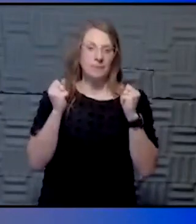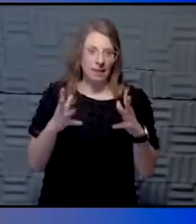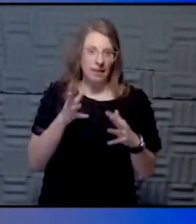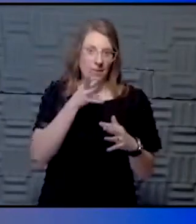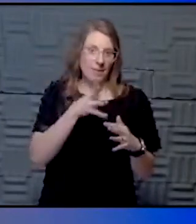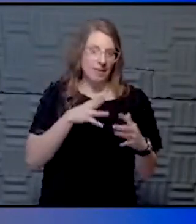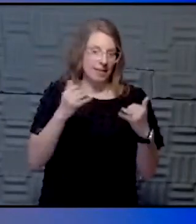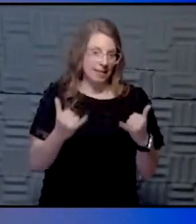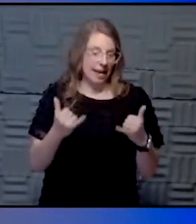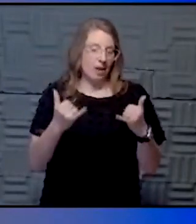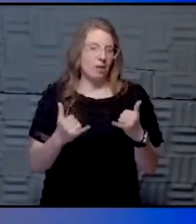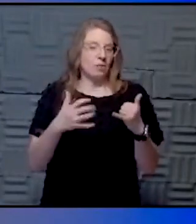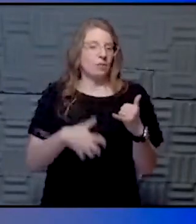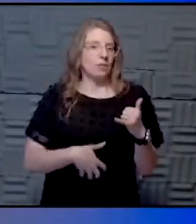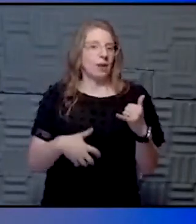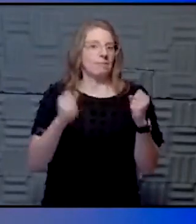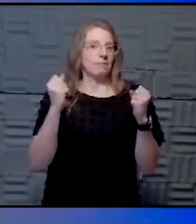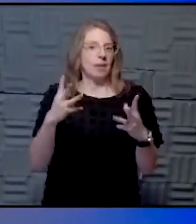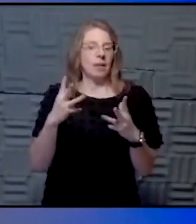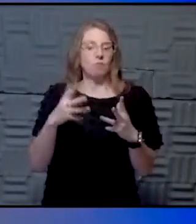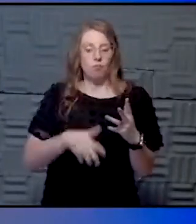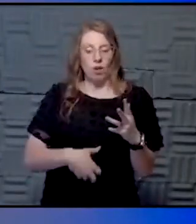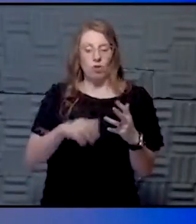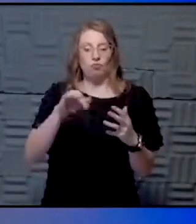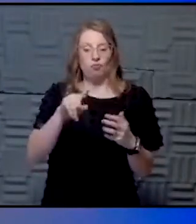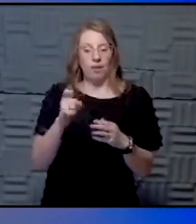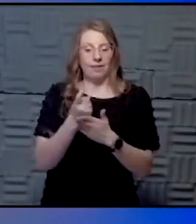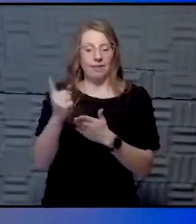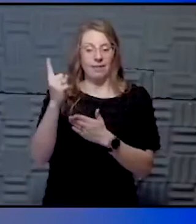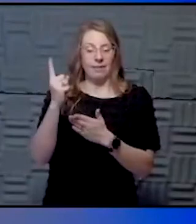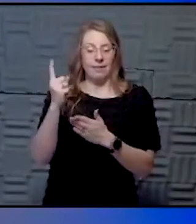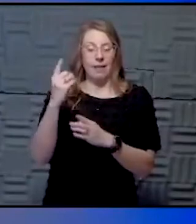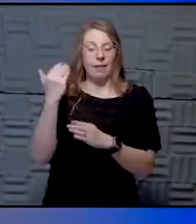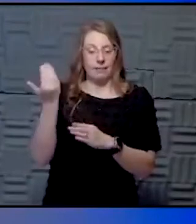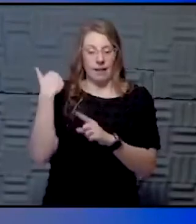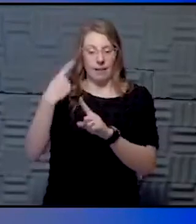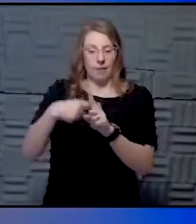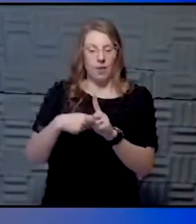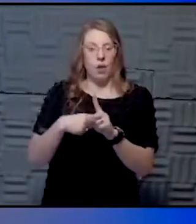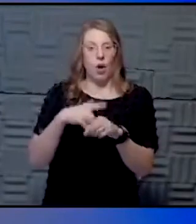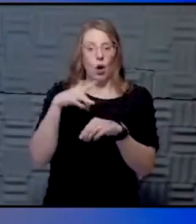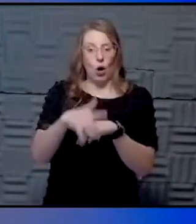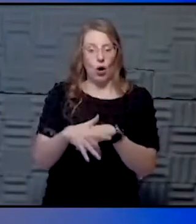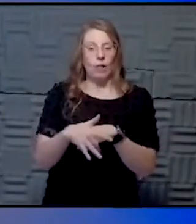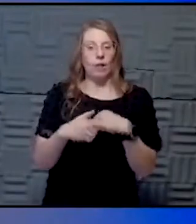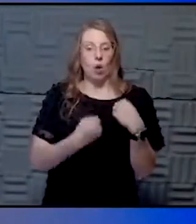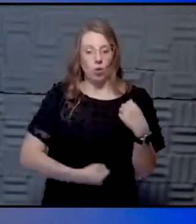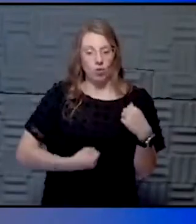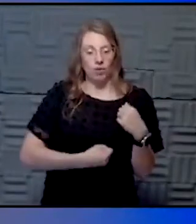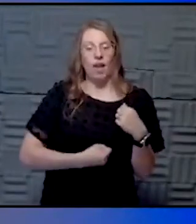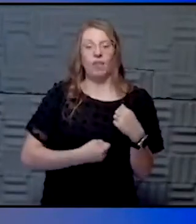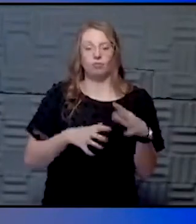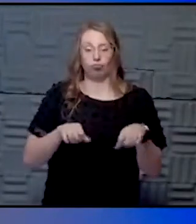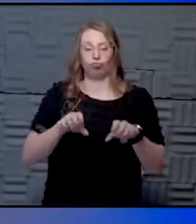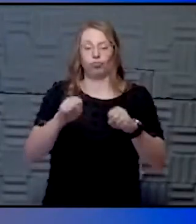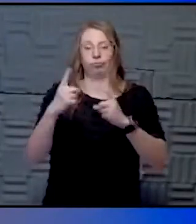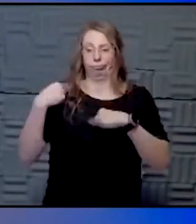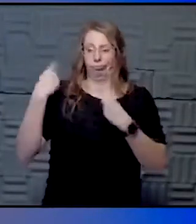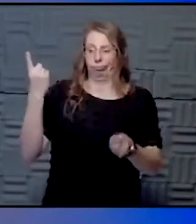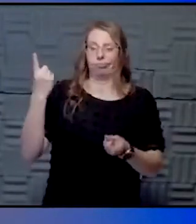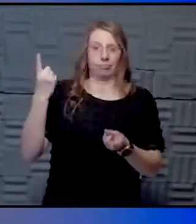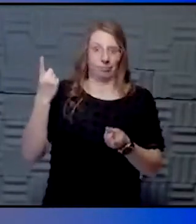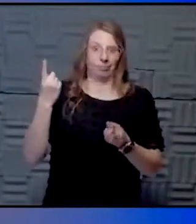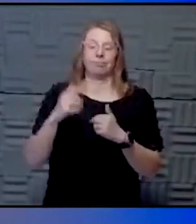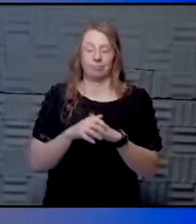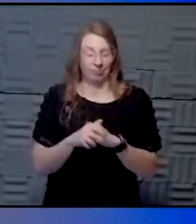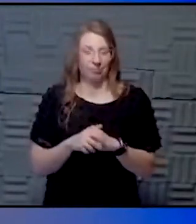in our pregnancy rates. Last month, we performed the most early ultrasounds that we ever have in our history.